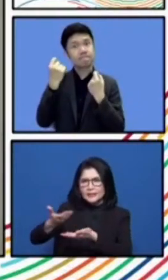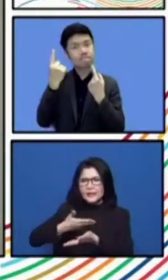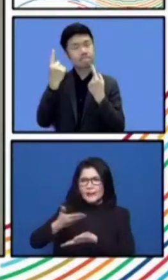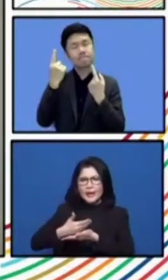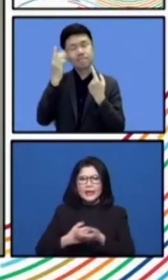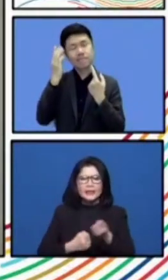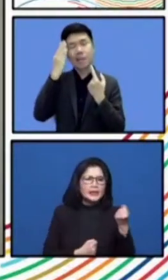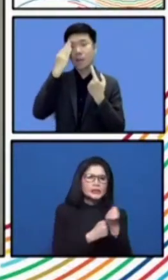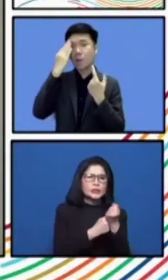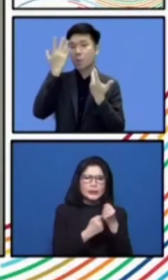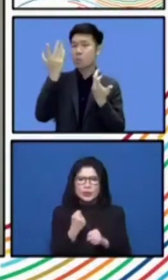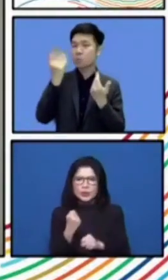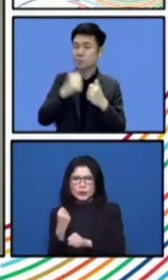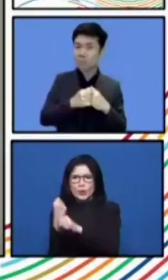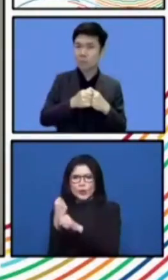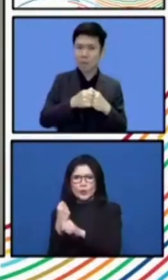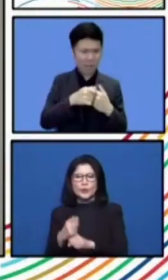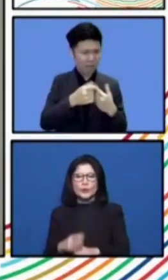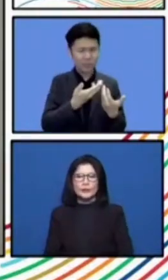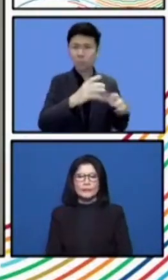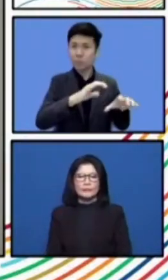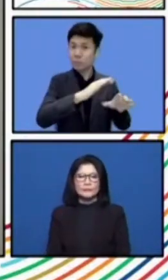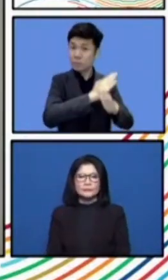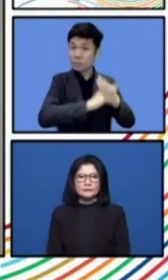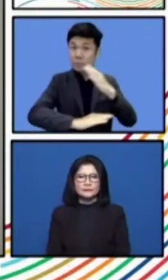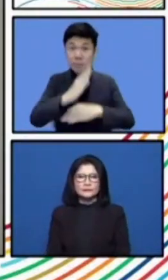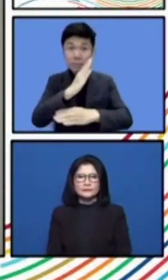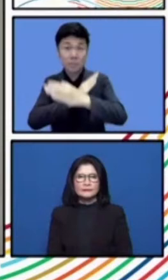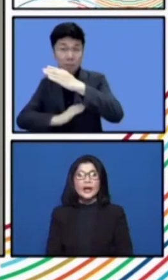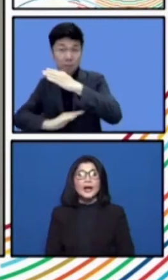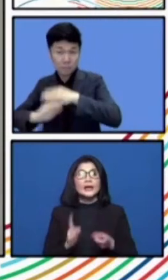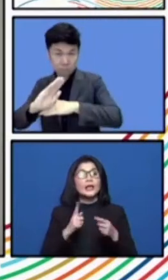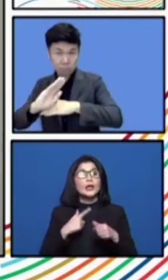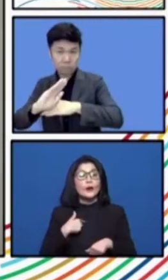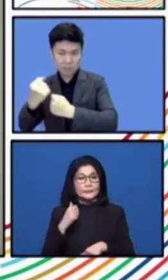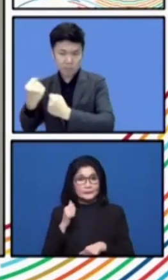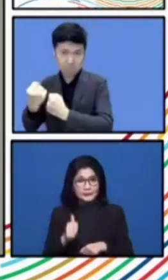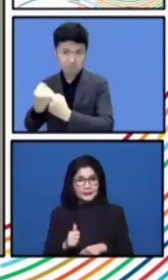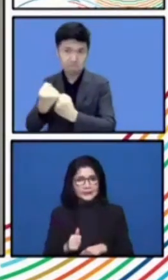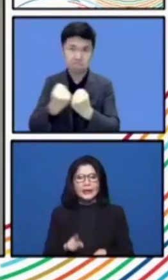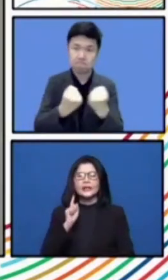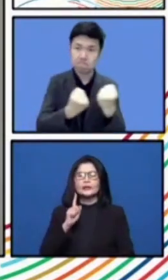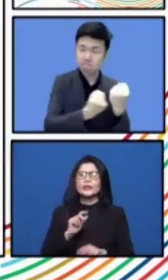each each other's work I think that would be of real benefit